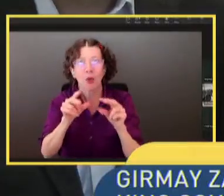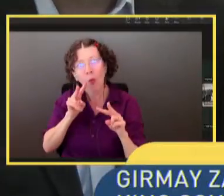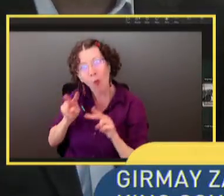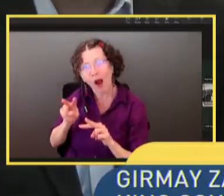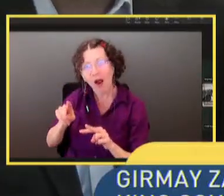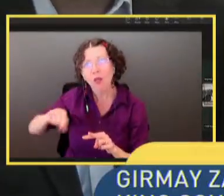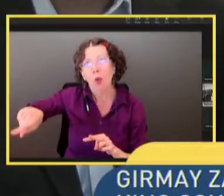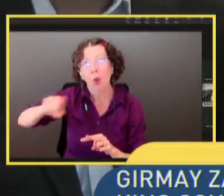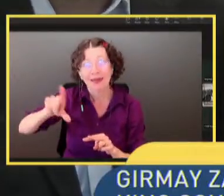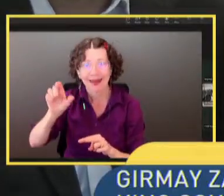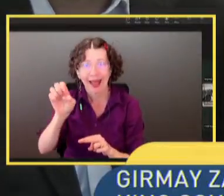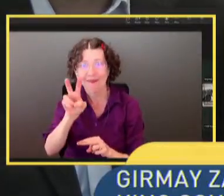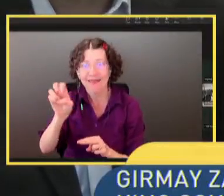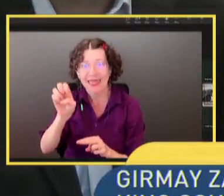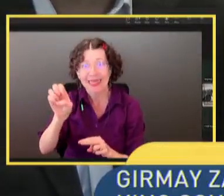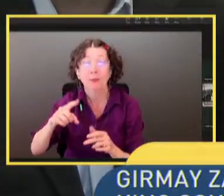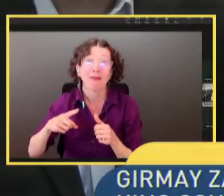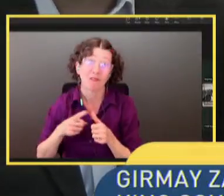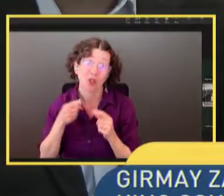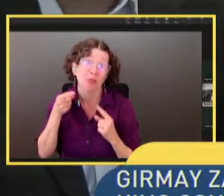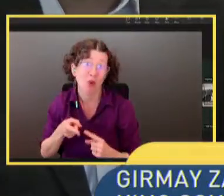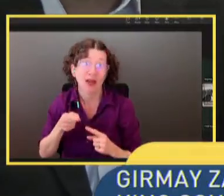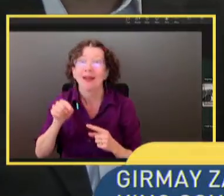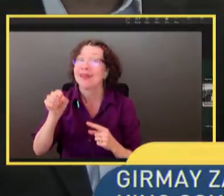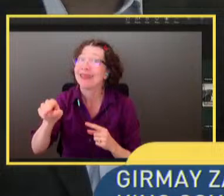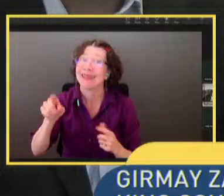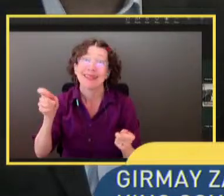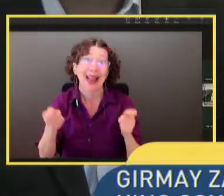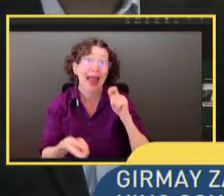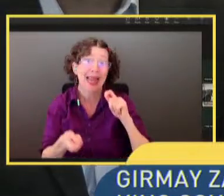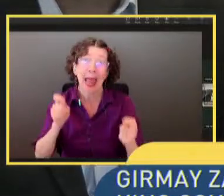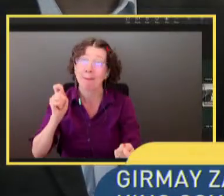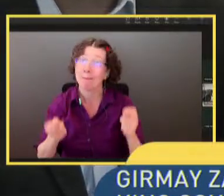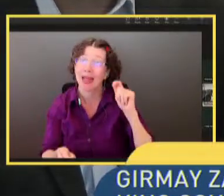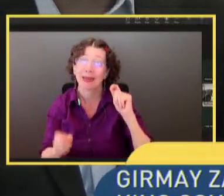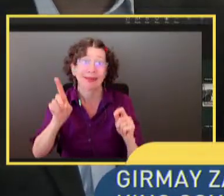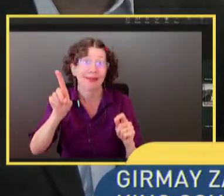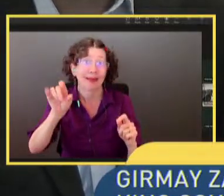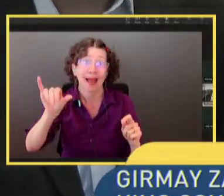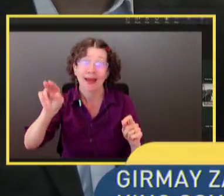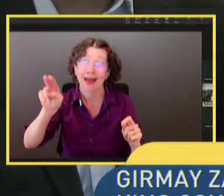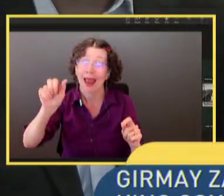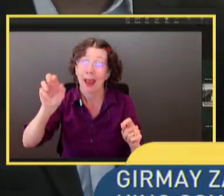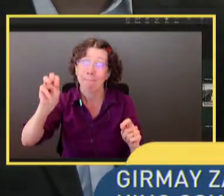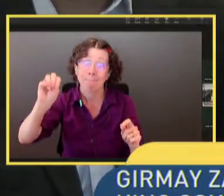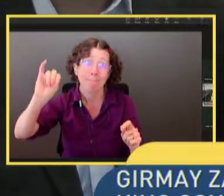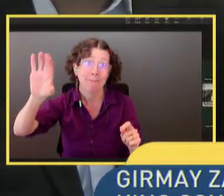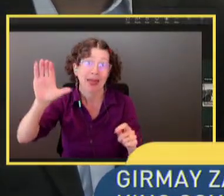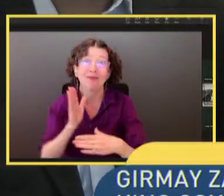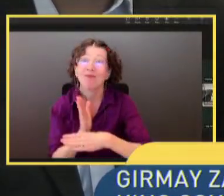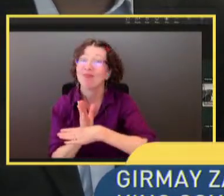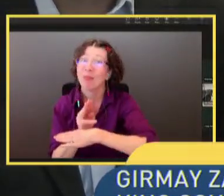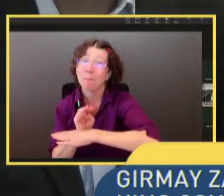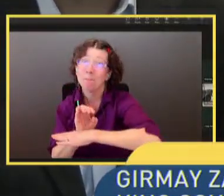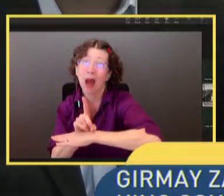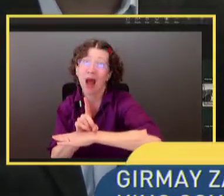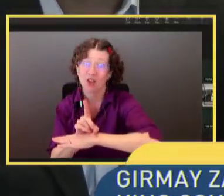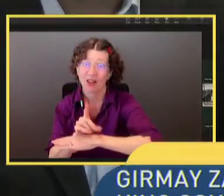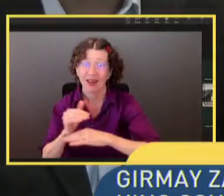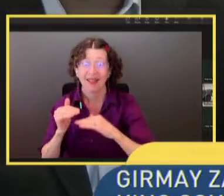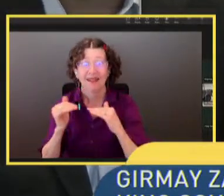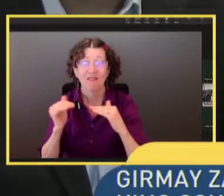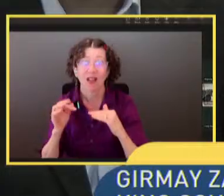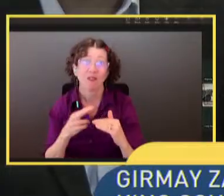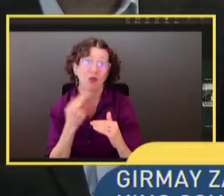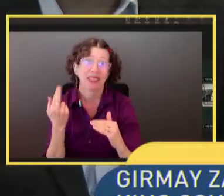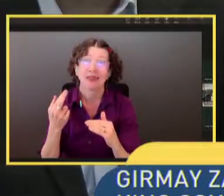anticipate another weather system arriving later next week, as the governor mentioned, December 28th. And so we're going to continue to monitor those levees very